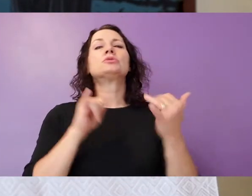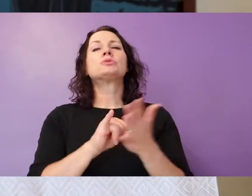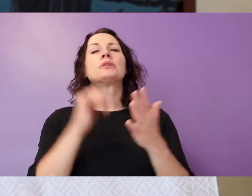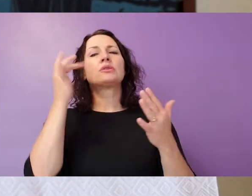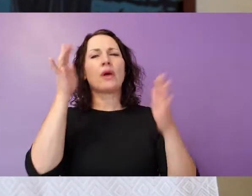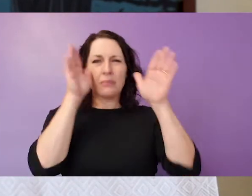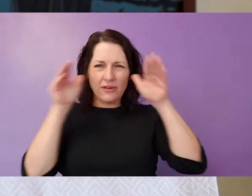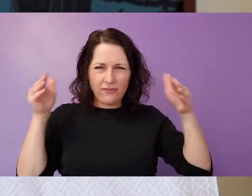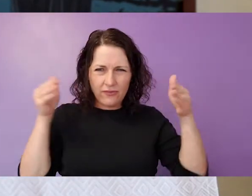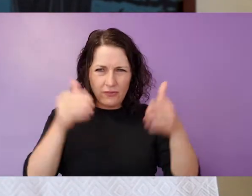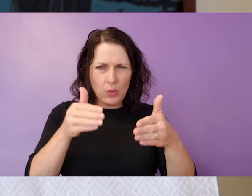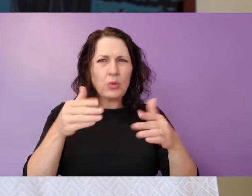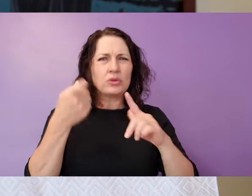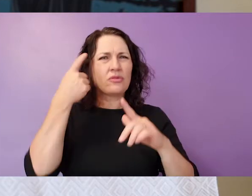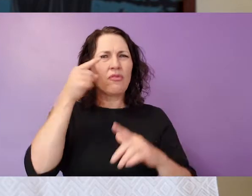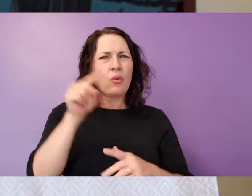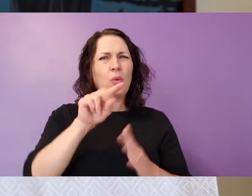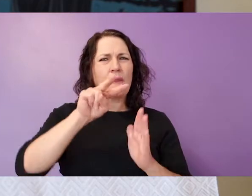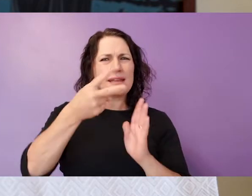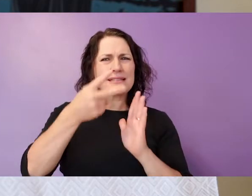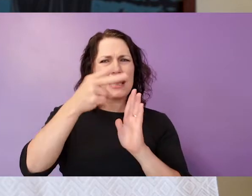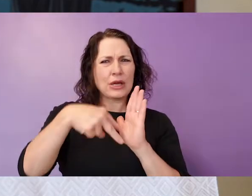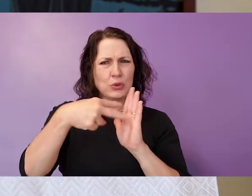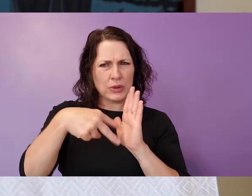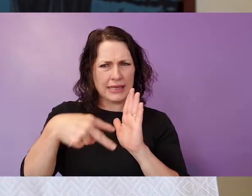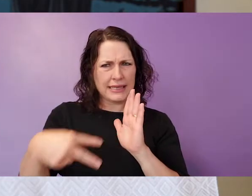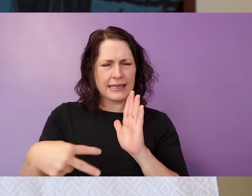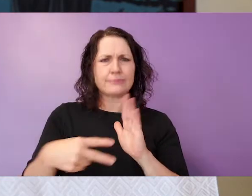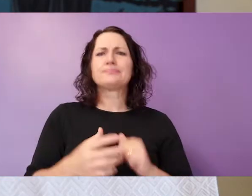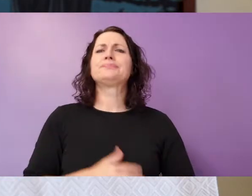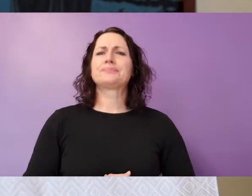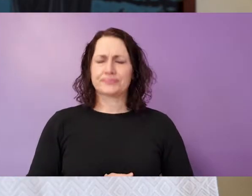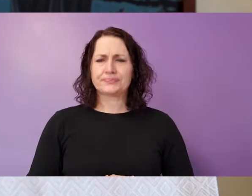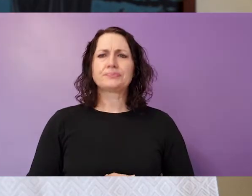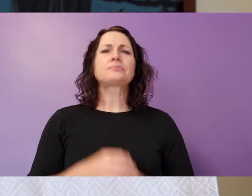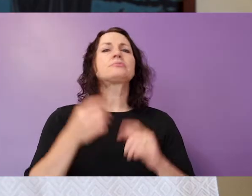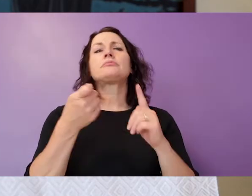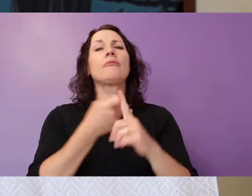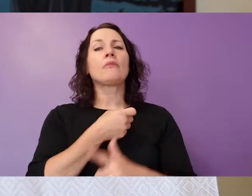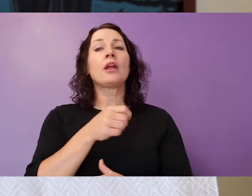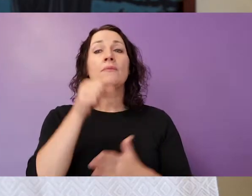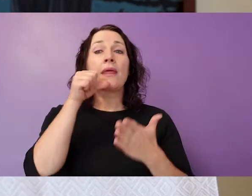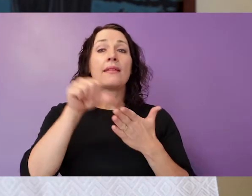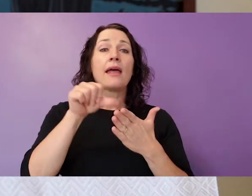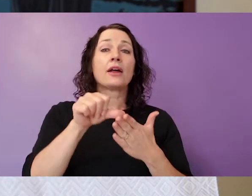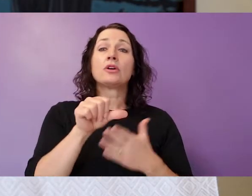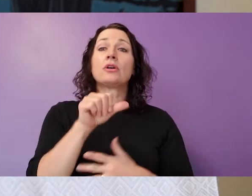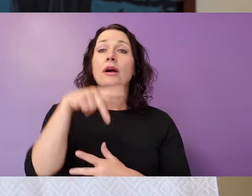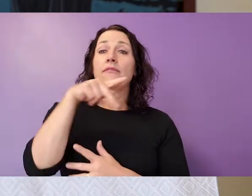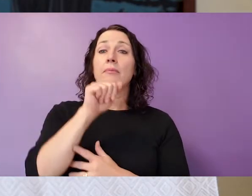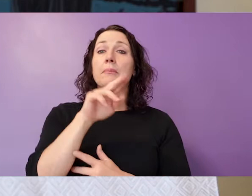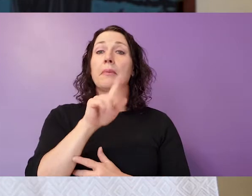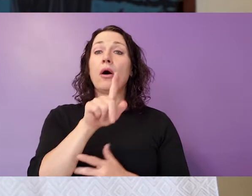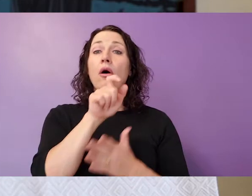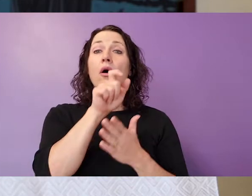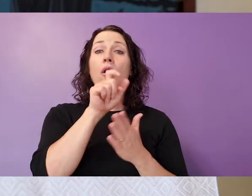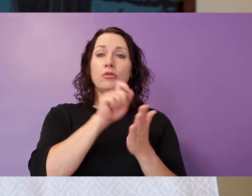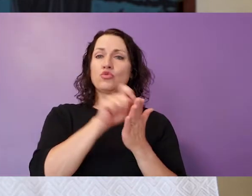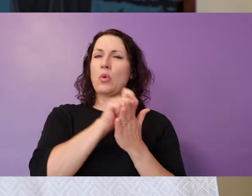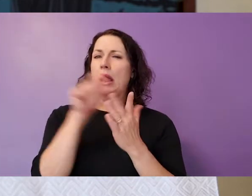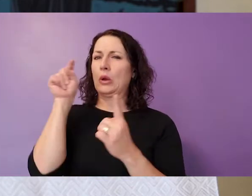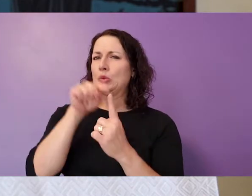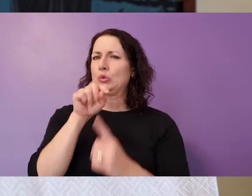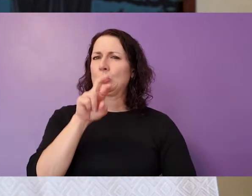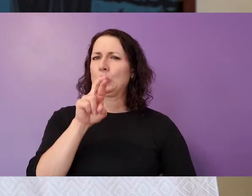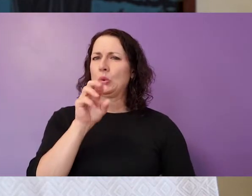read from the letter of Paul to the Romans, and he says, "Brothers and